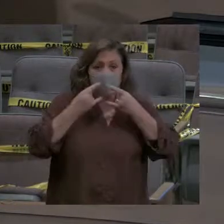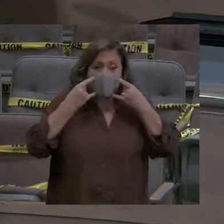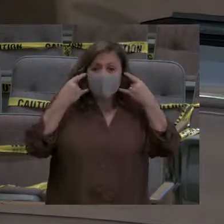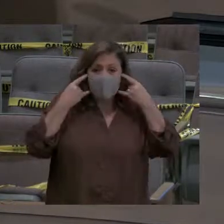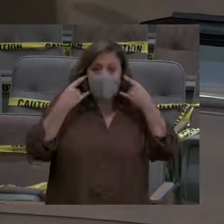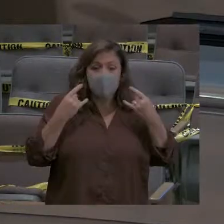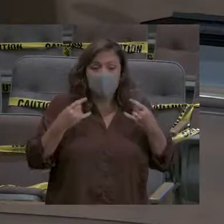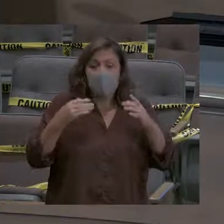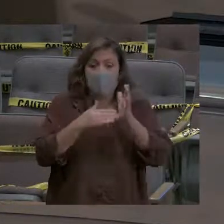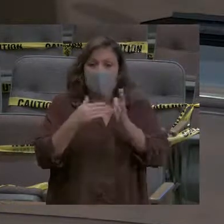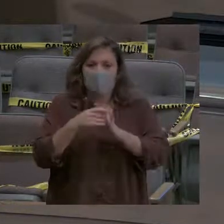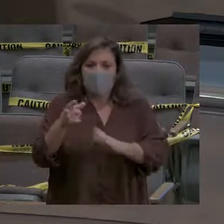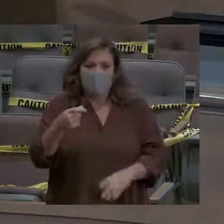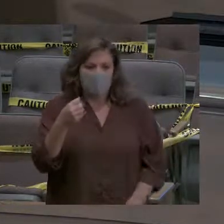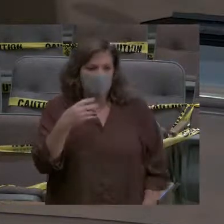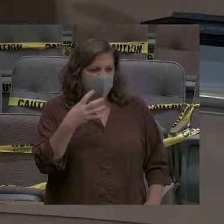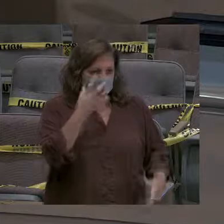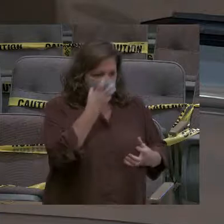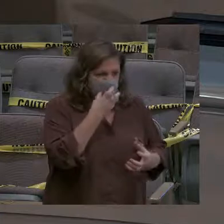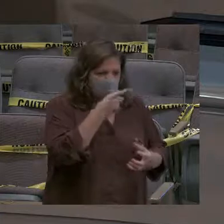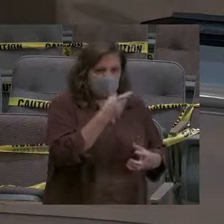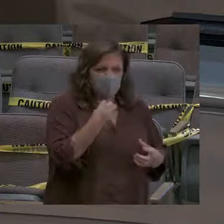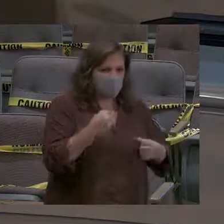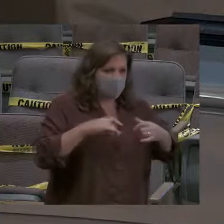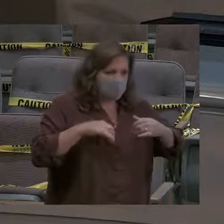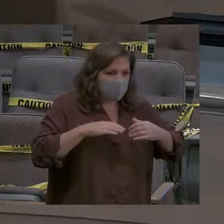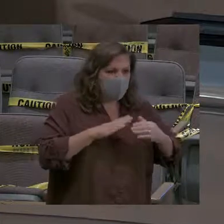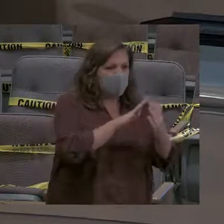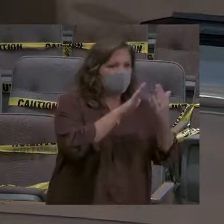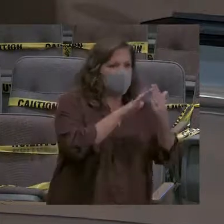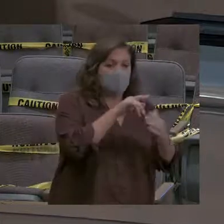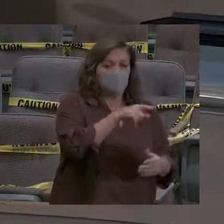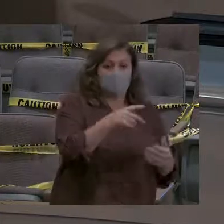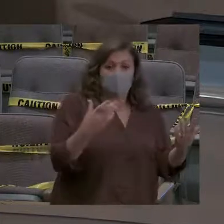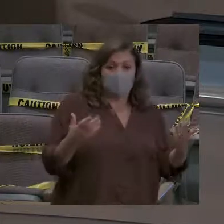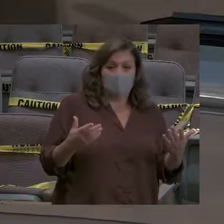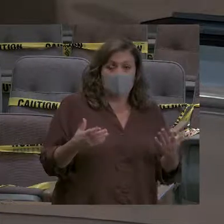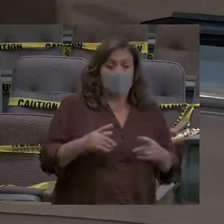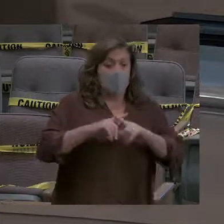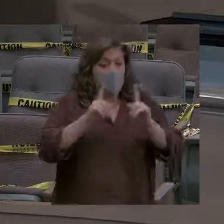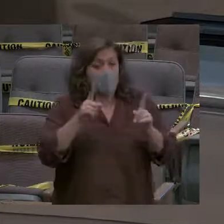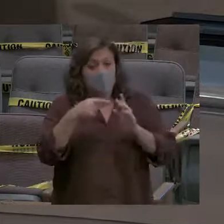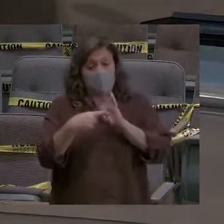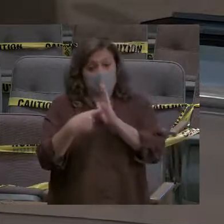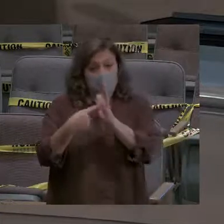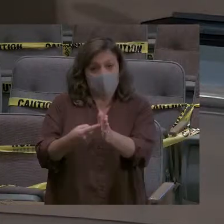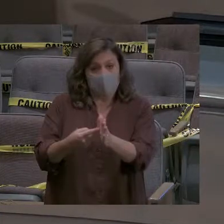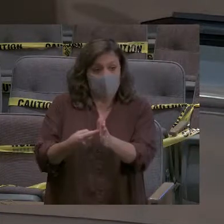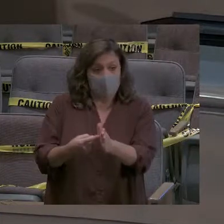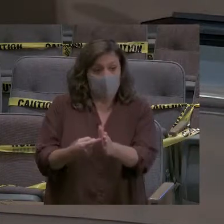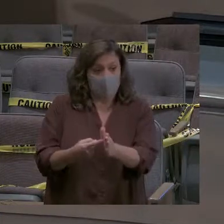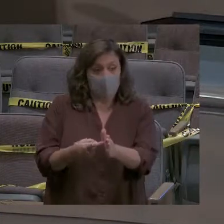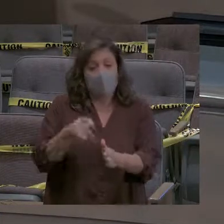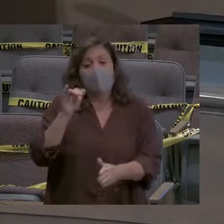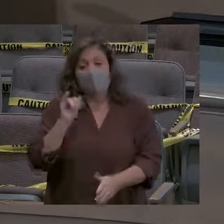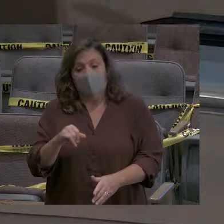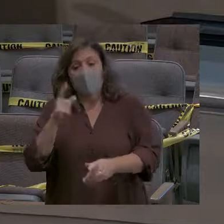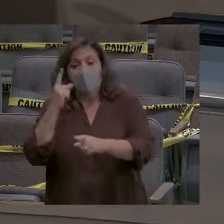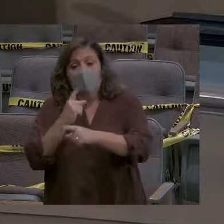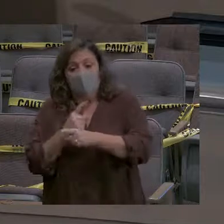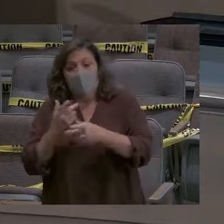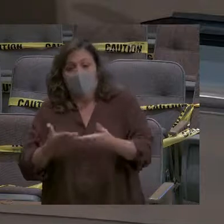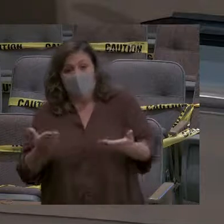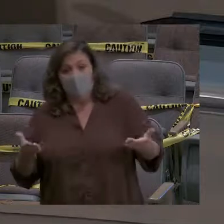they often resent you and they want to fight you. But if you show them that it's the right